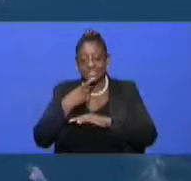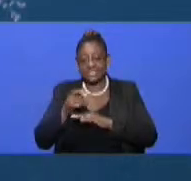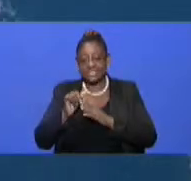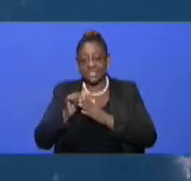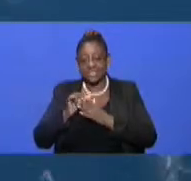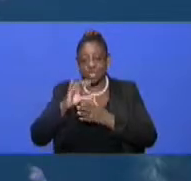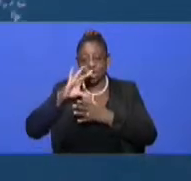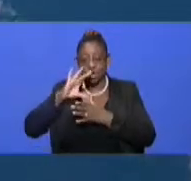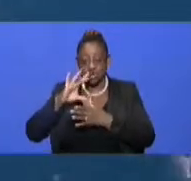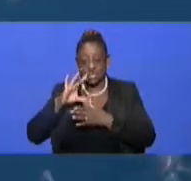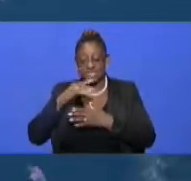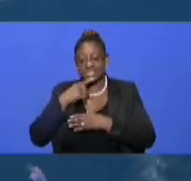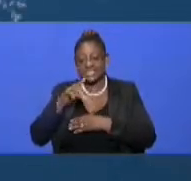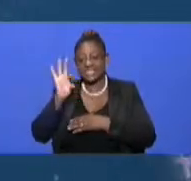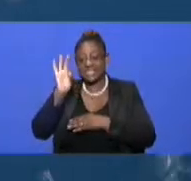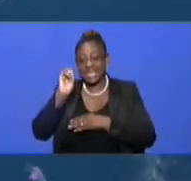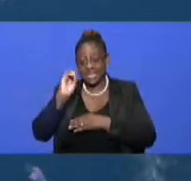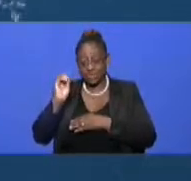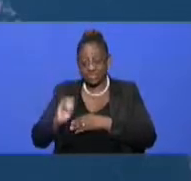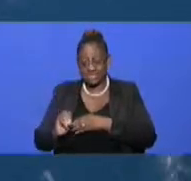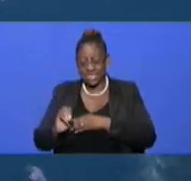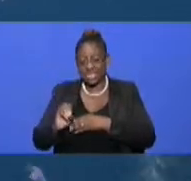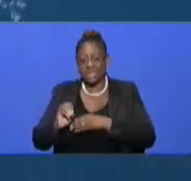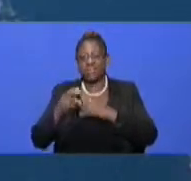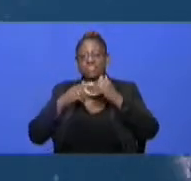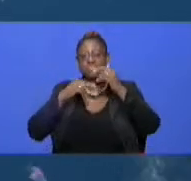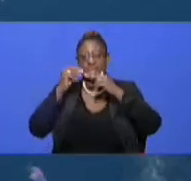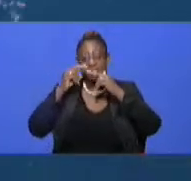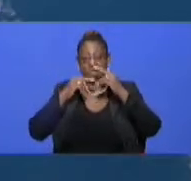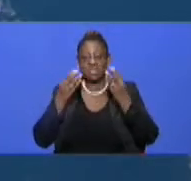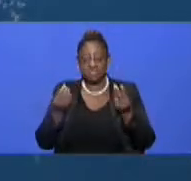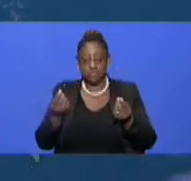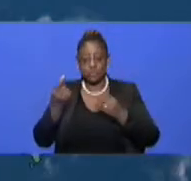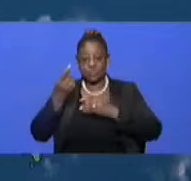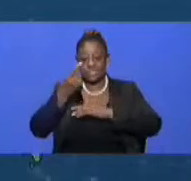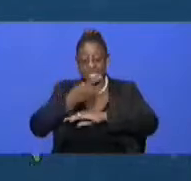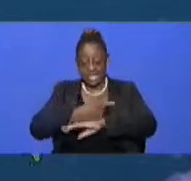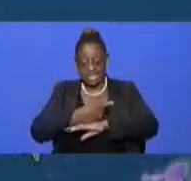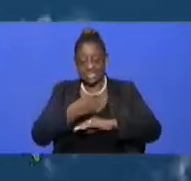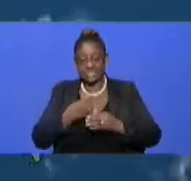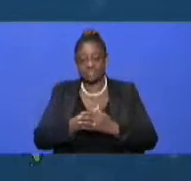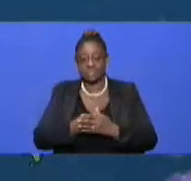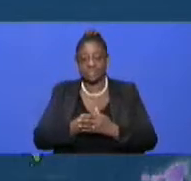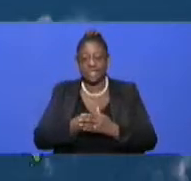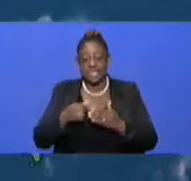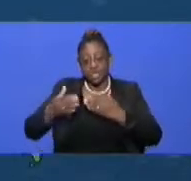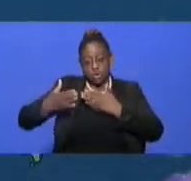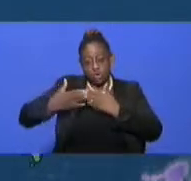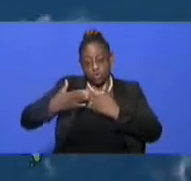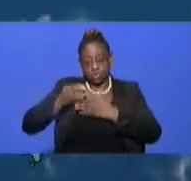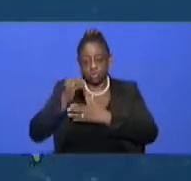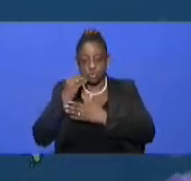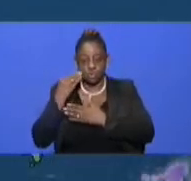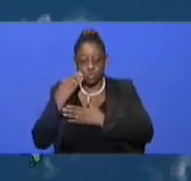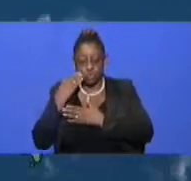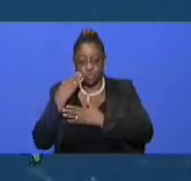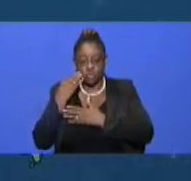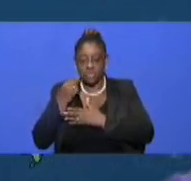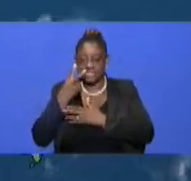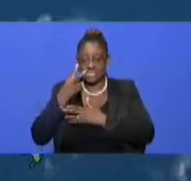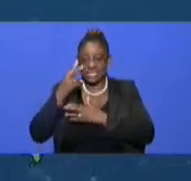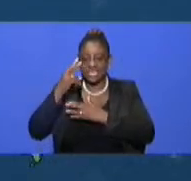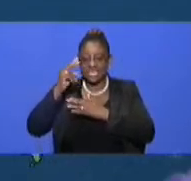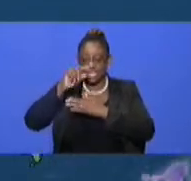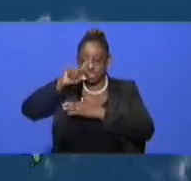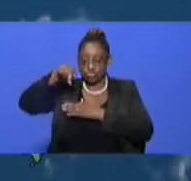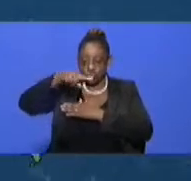Hurricane Center is giving it a 90% chance of developing over the next few days. And closer to home, you now see that troughing smack across